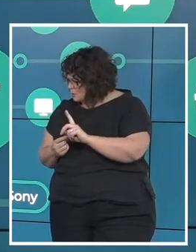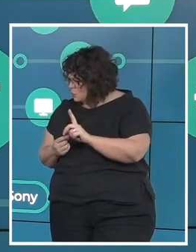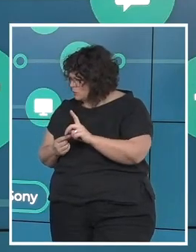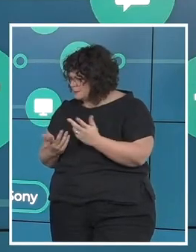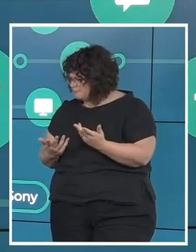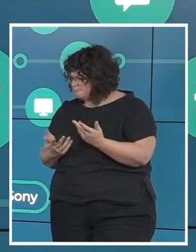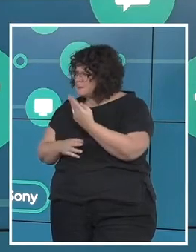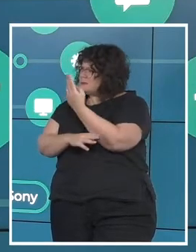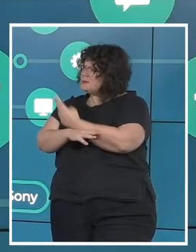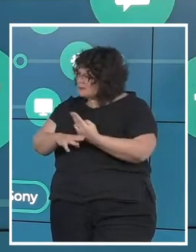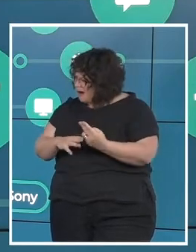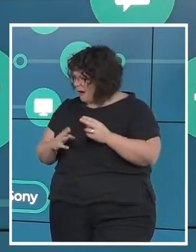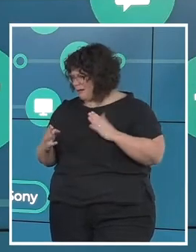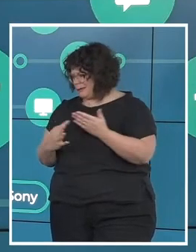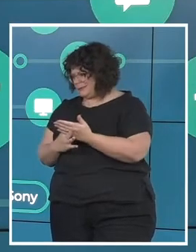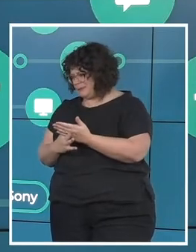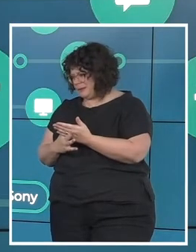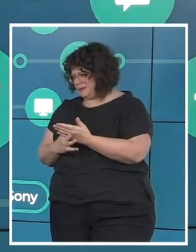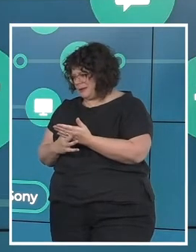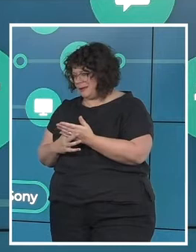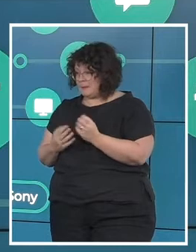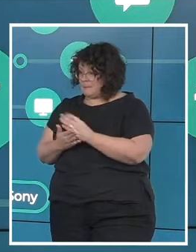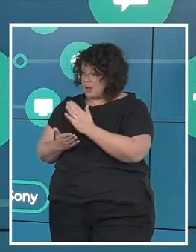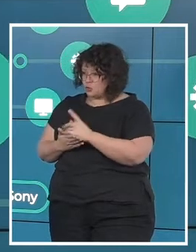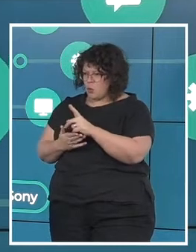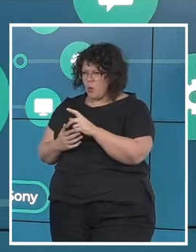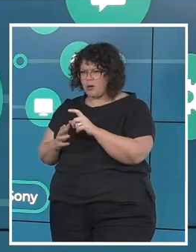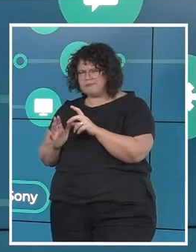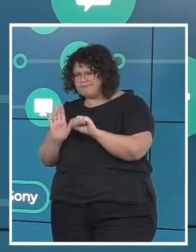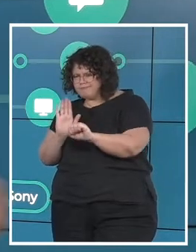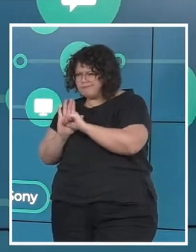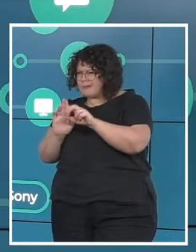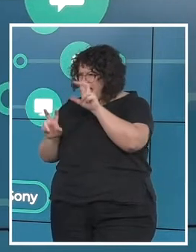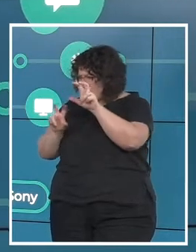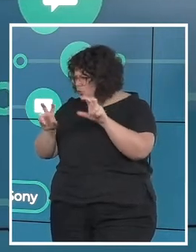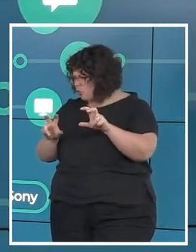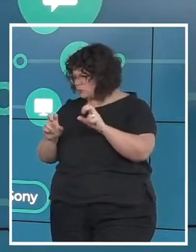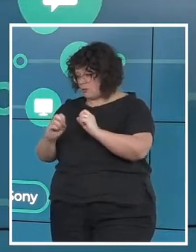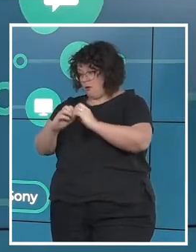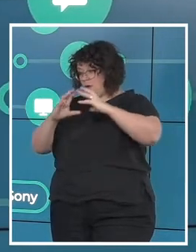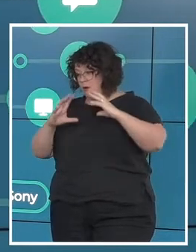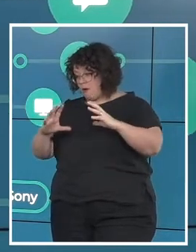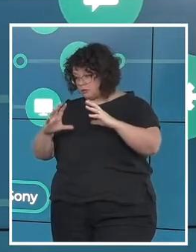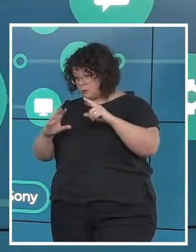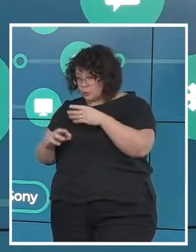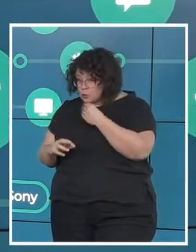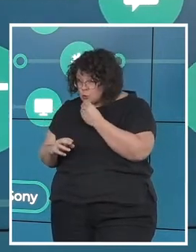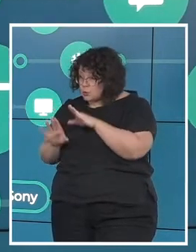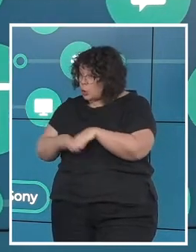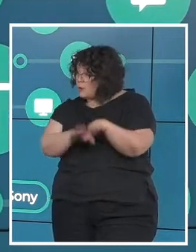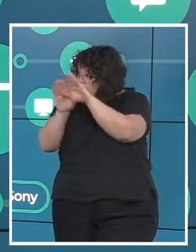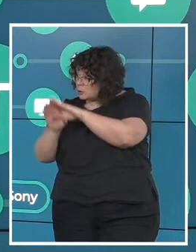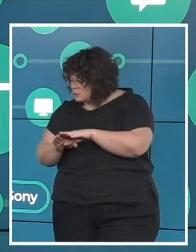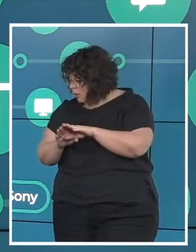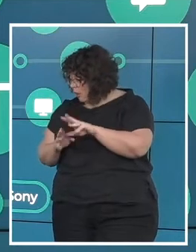Can you have an accurate layout in terms of the hierarchy on the page? Thinking about all those things is really, really important when you're talking